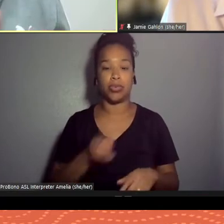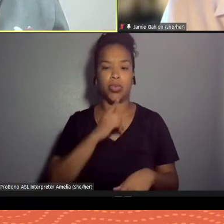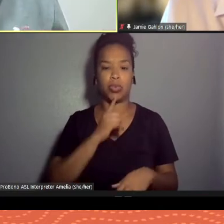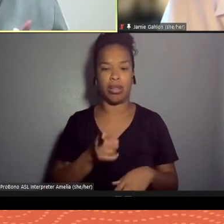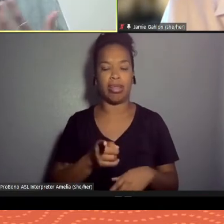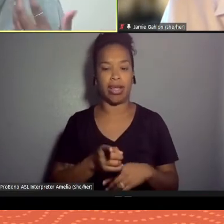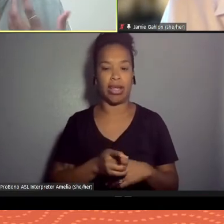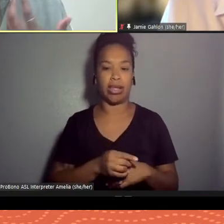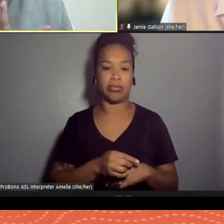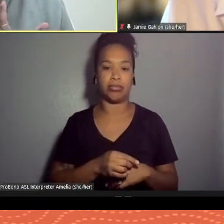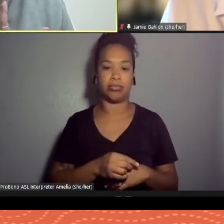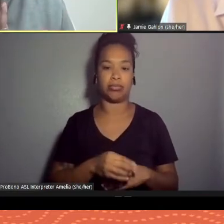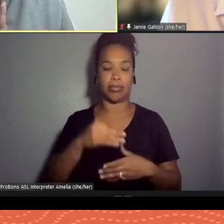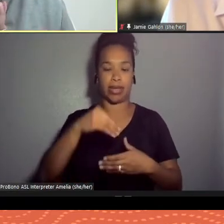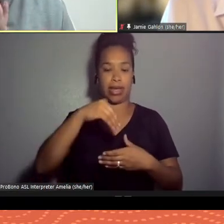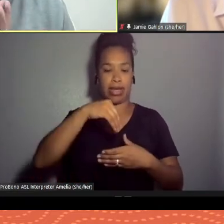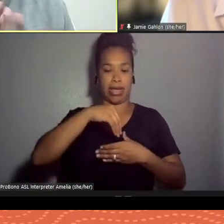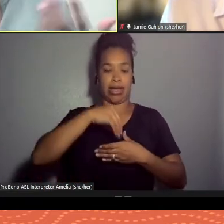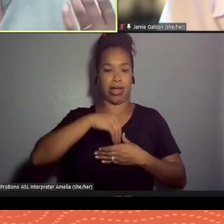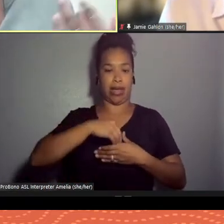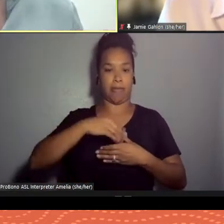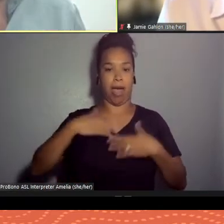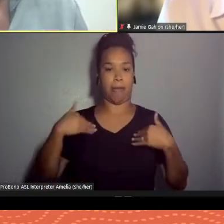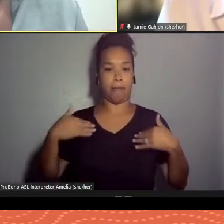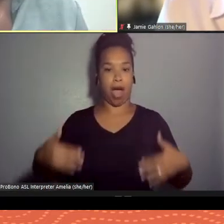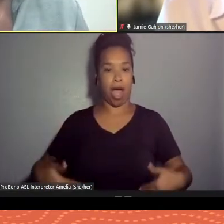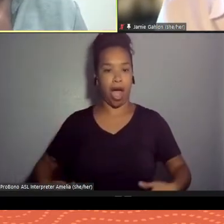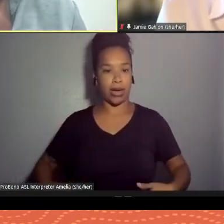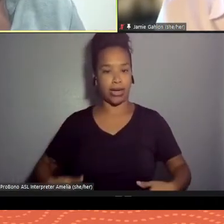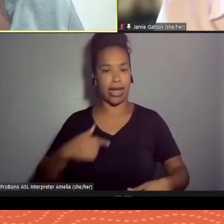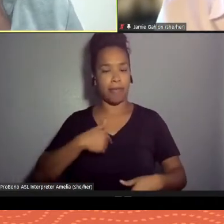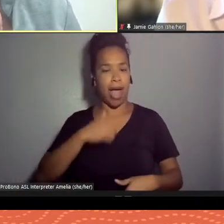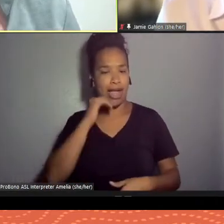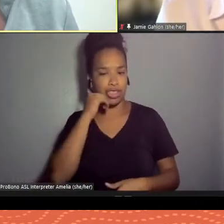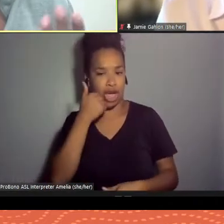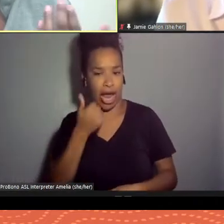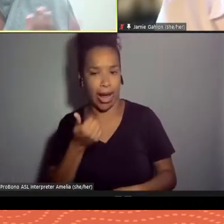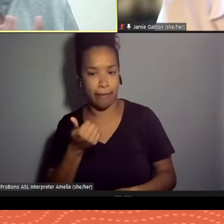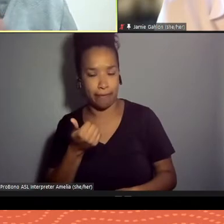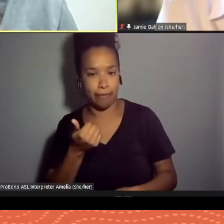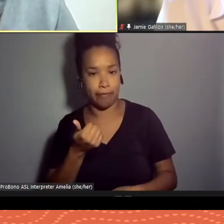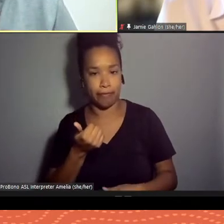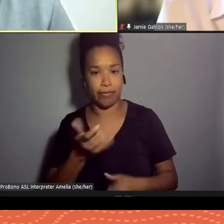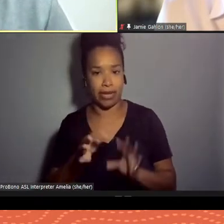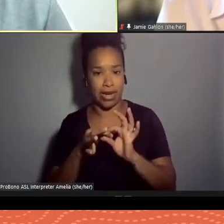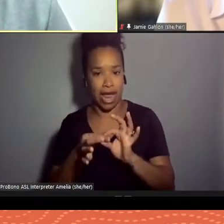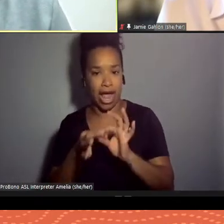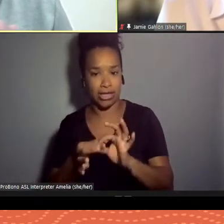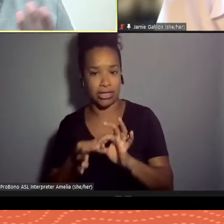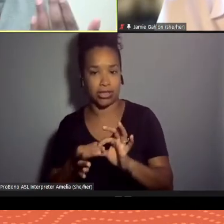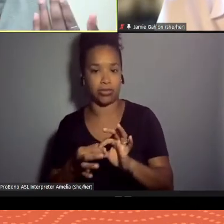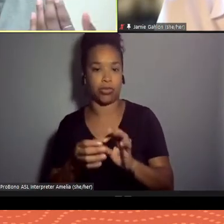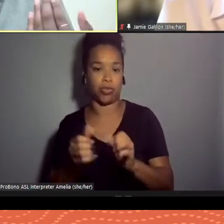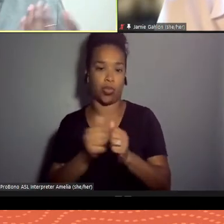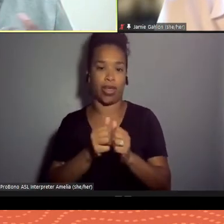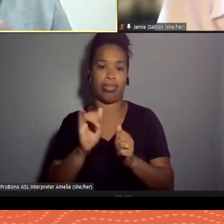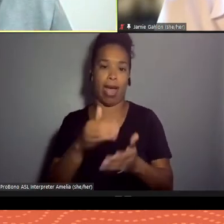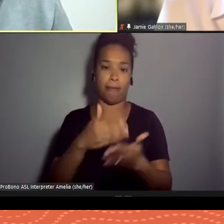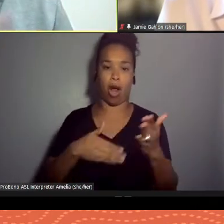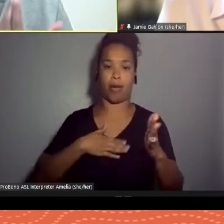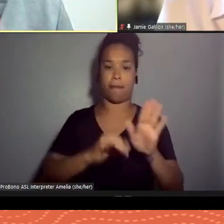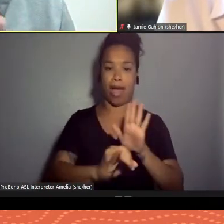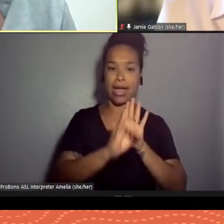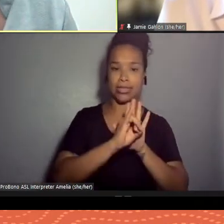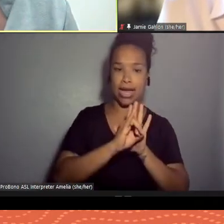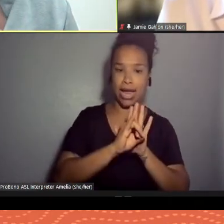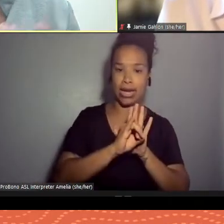my body, is there shame around that aspect of my identity? Or is there